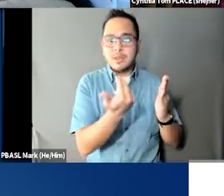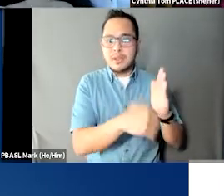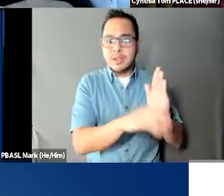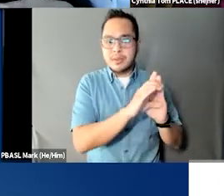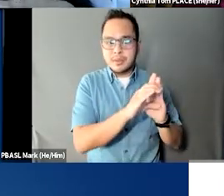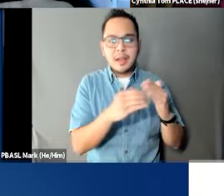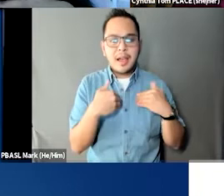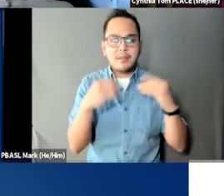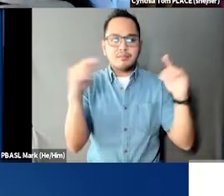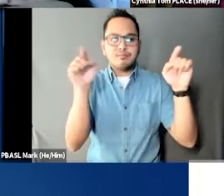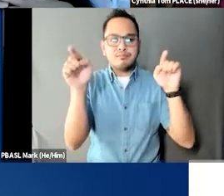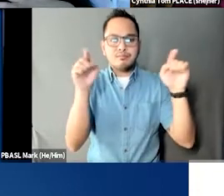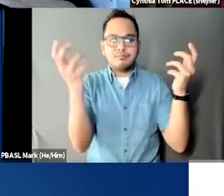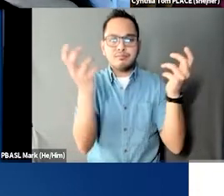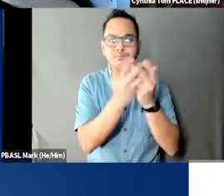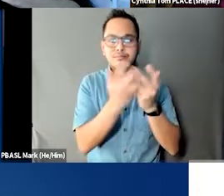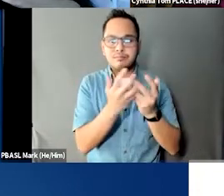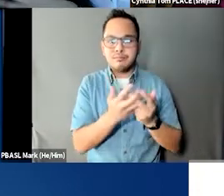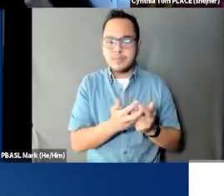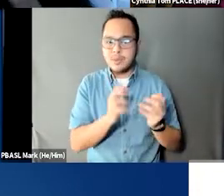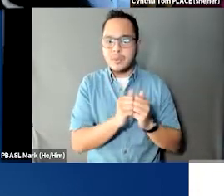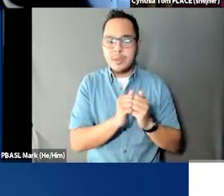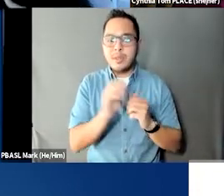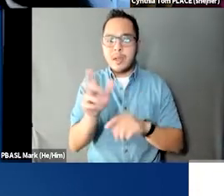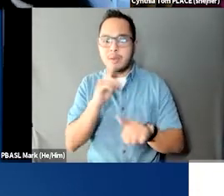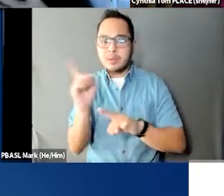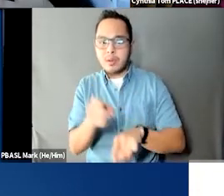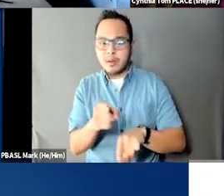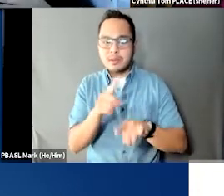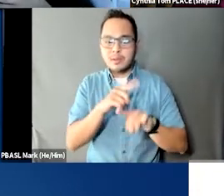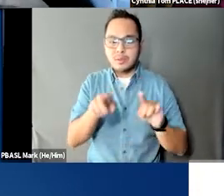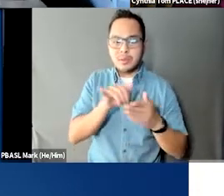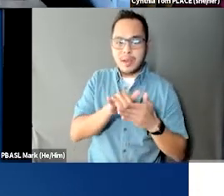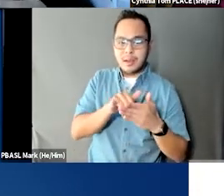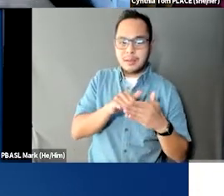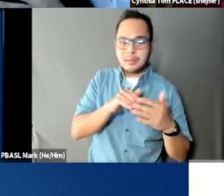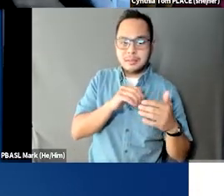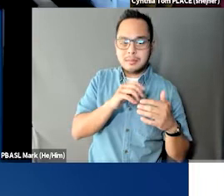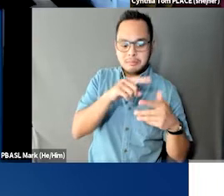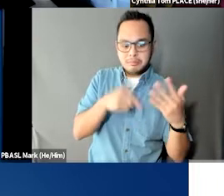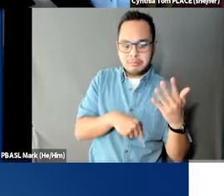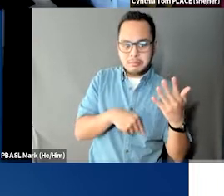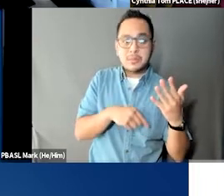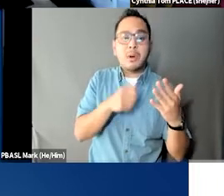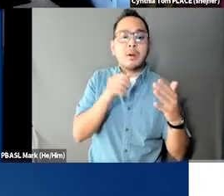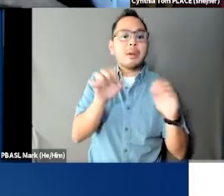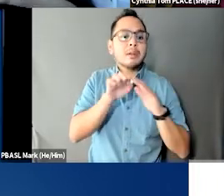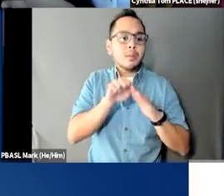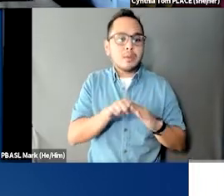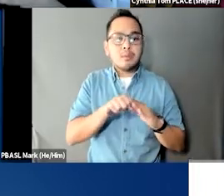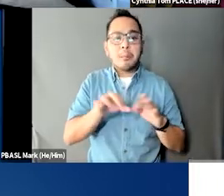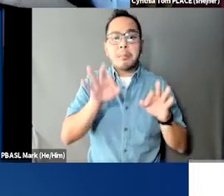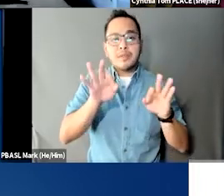there's a related trauma response or responses to the right. For example, under perfectionism,